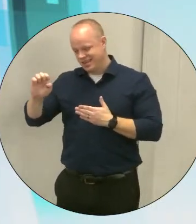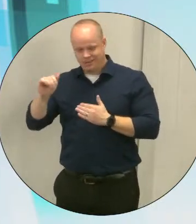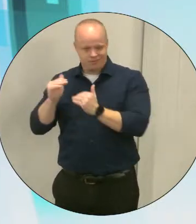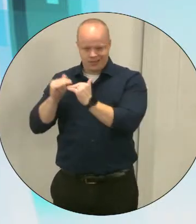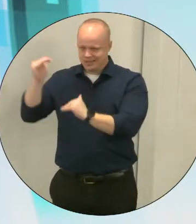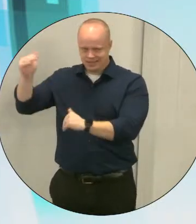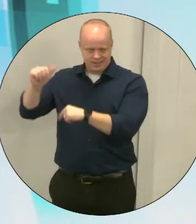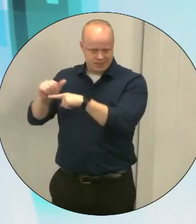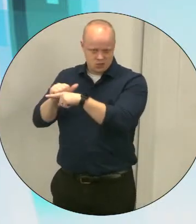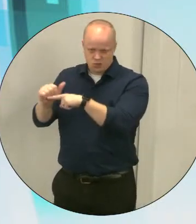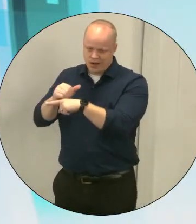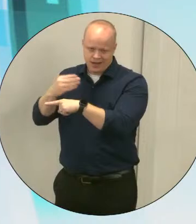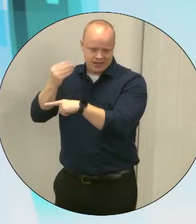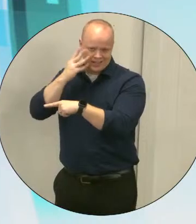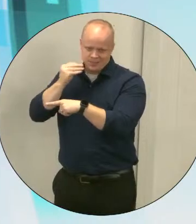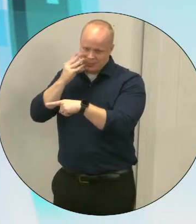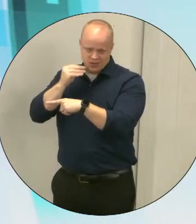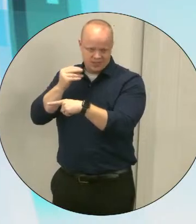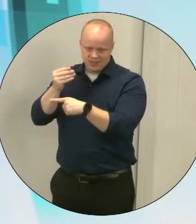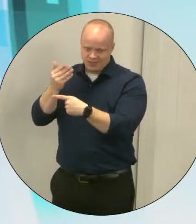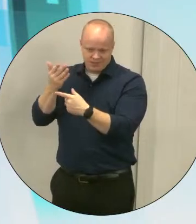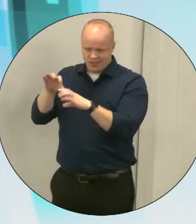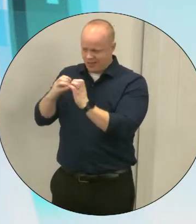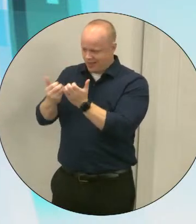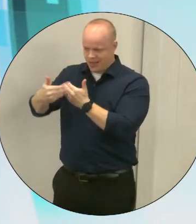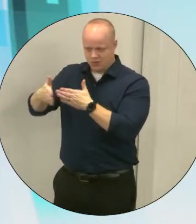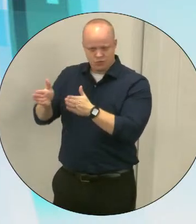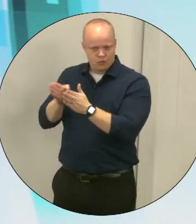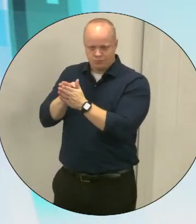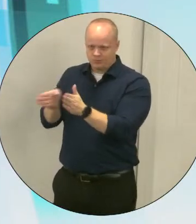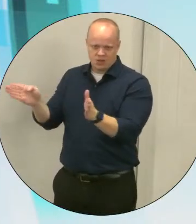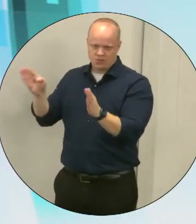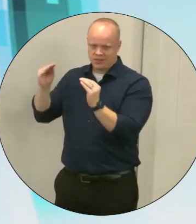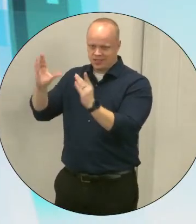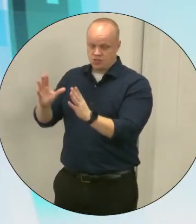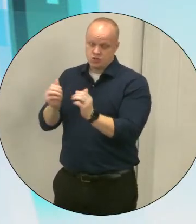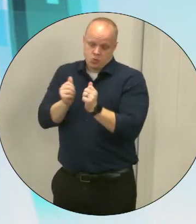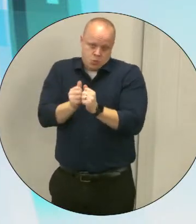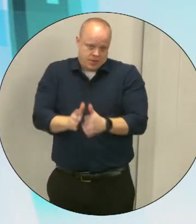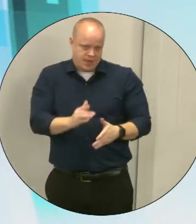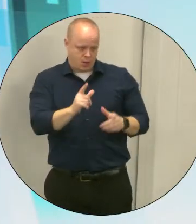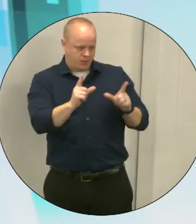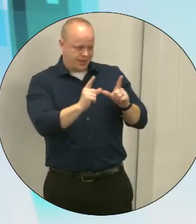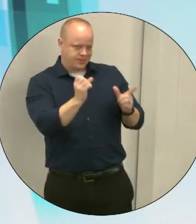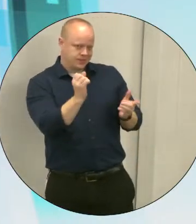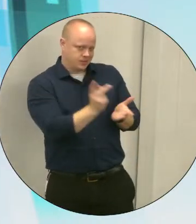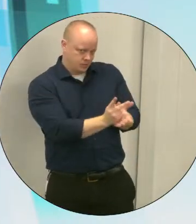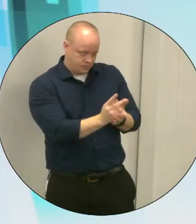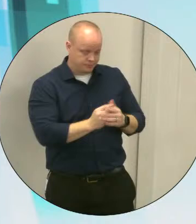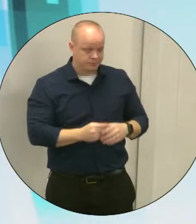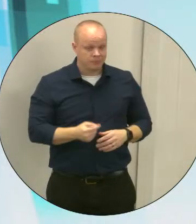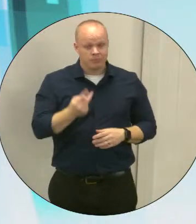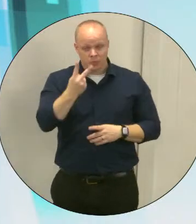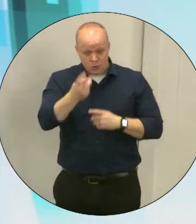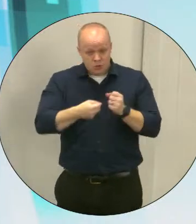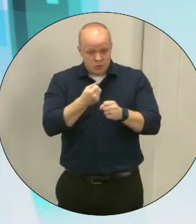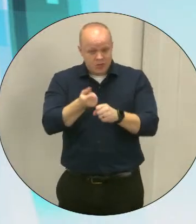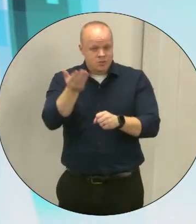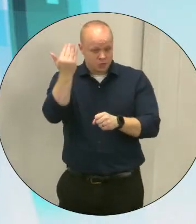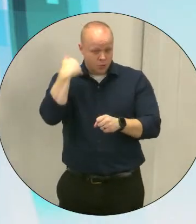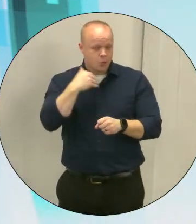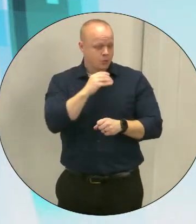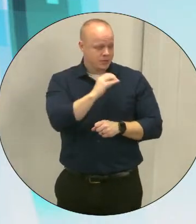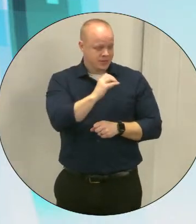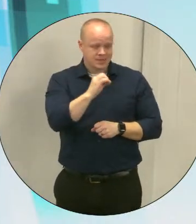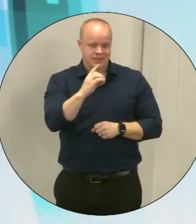the training and the experience of classroom teachers without a licensed endorsement. 2 years ago, the